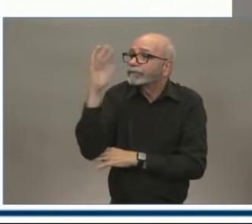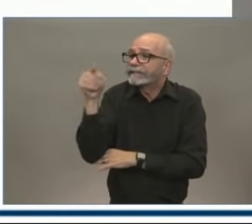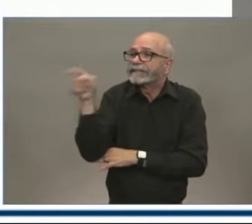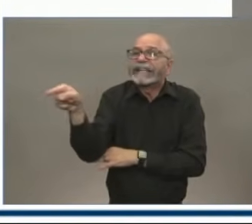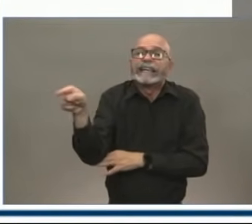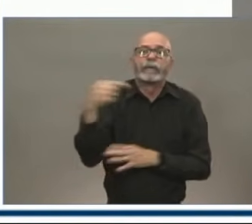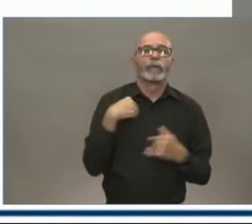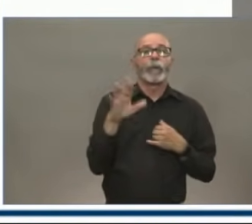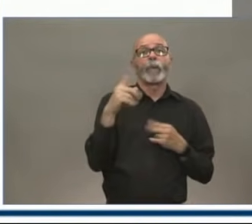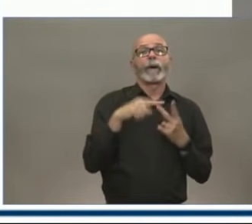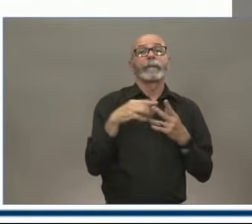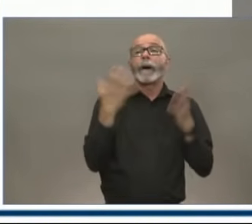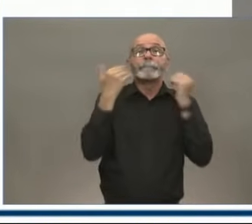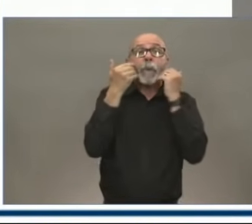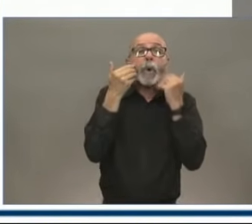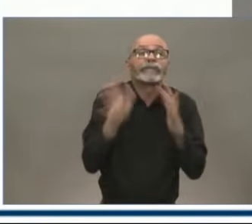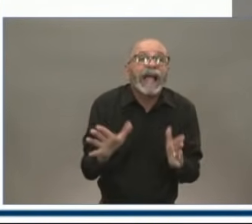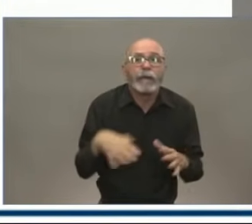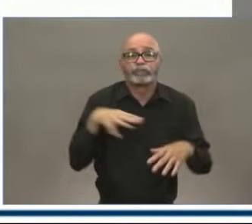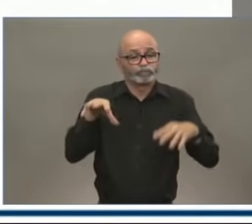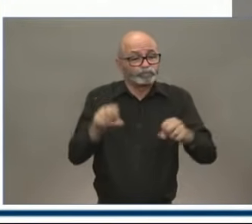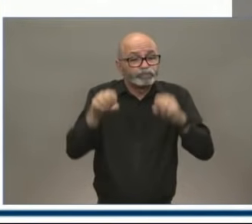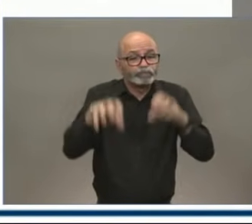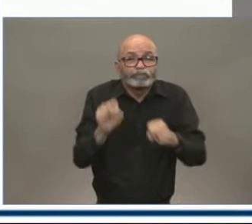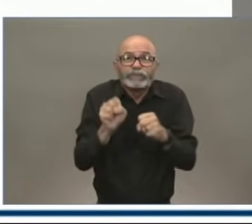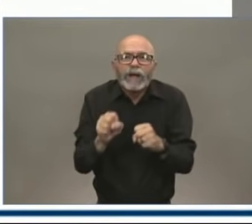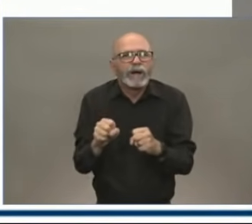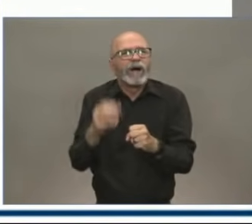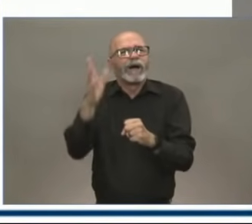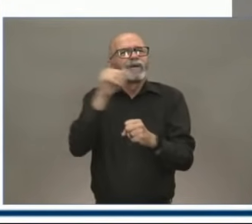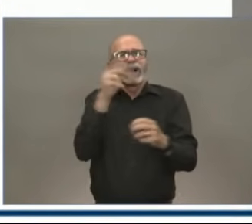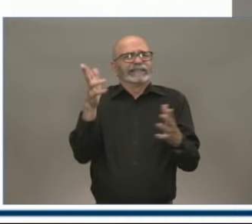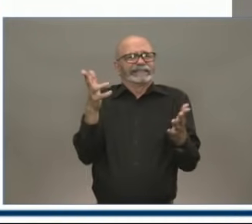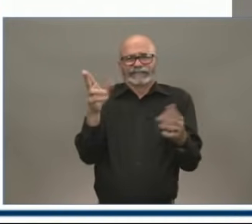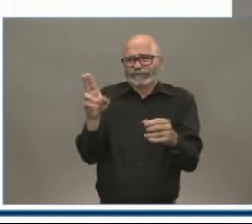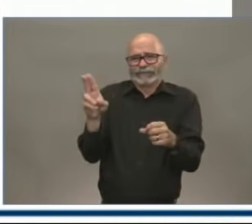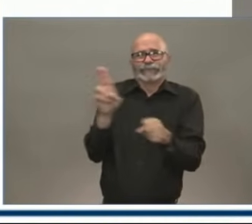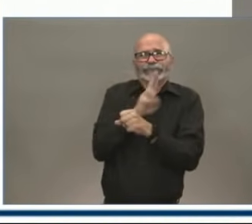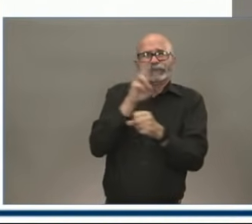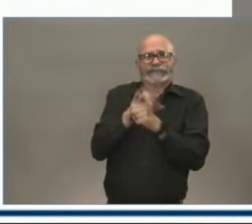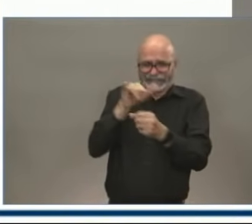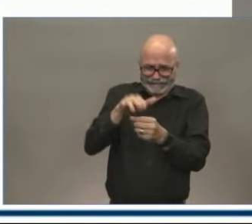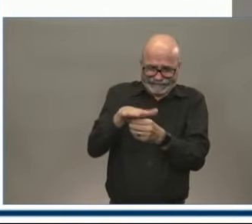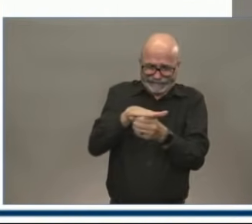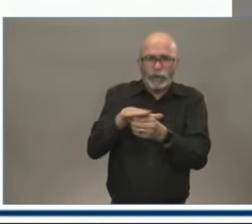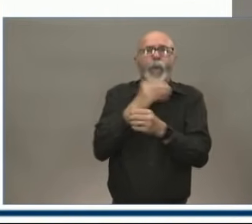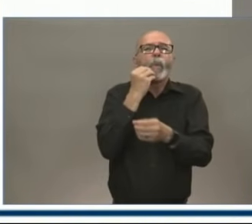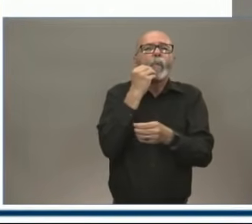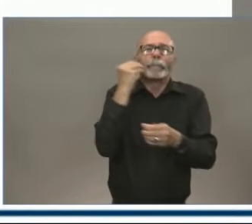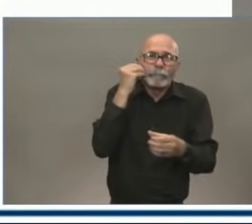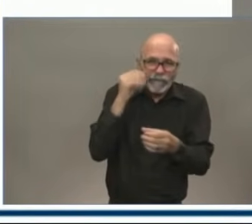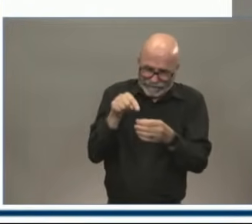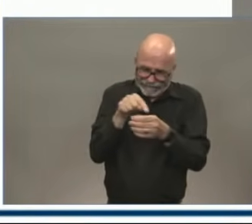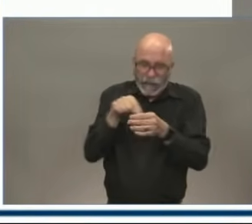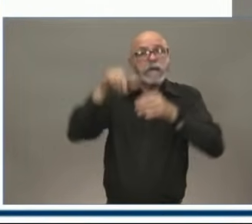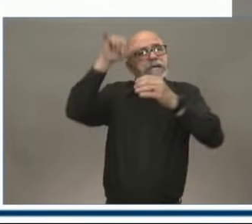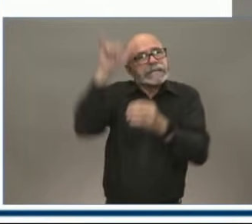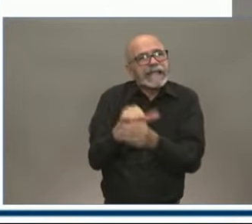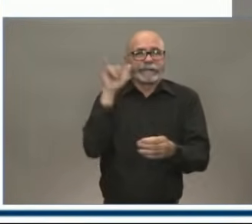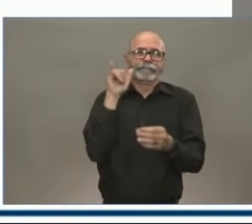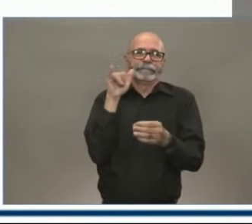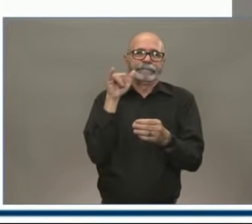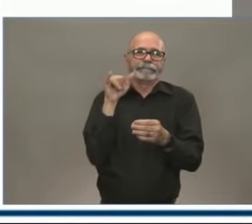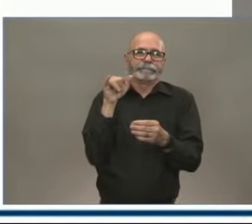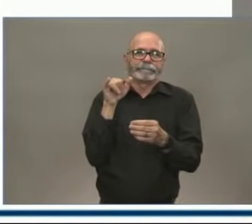birthdays or other special occasions, but again, if you're inside the restricted area, host it in your own home with members of your household and no more